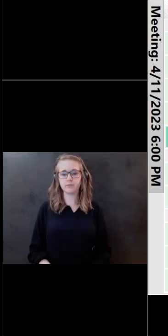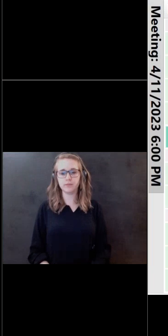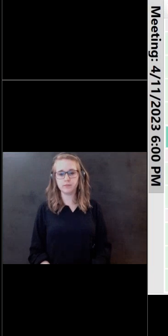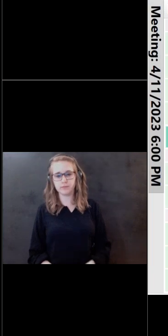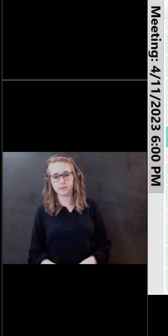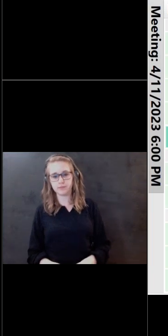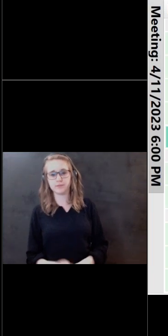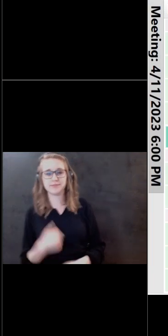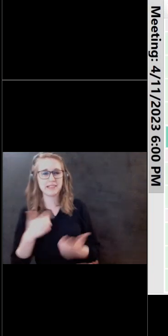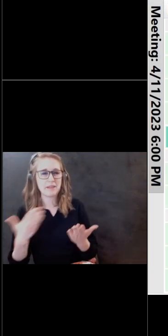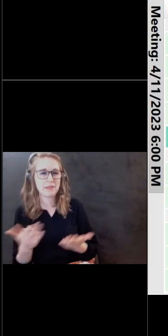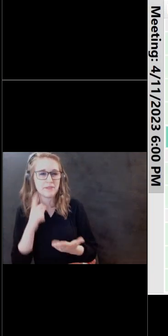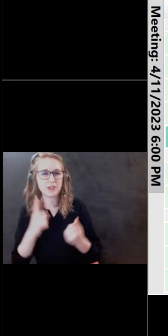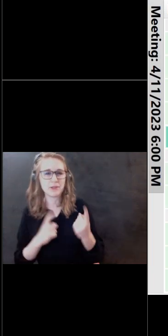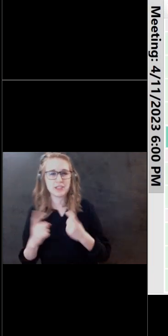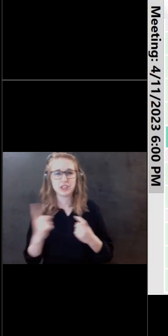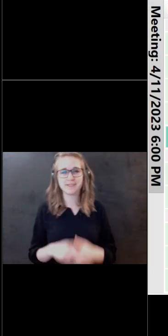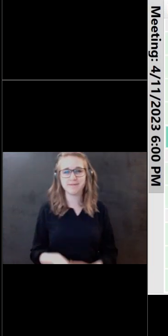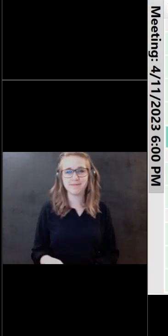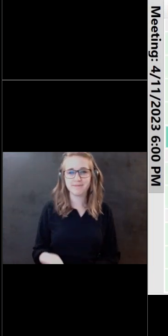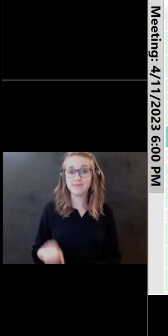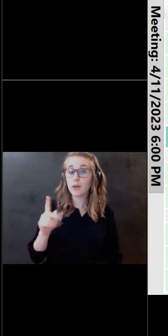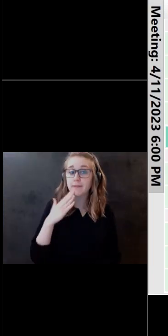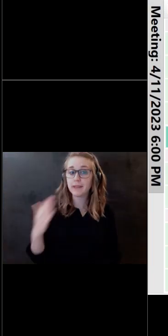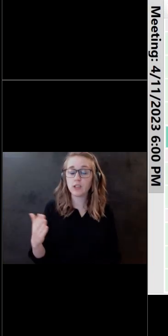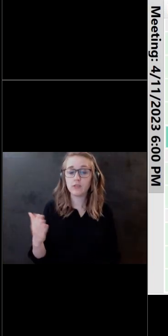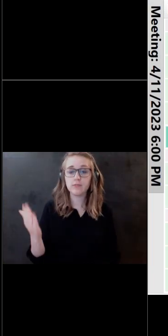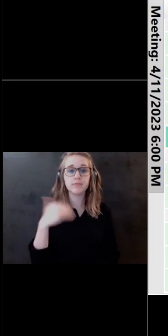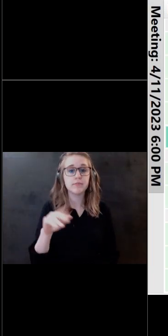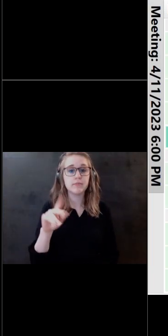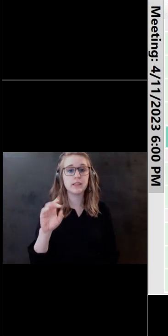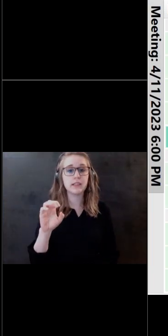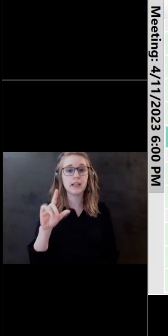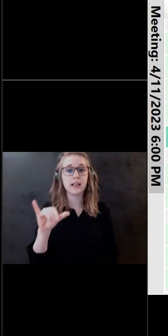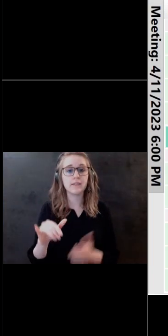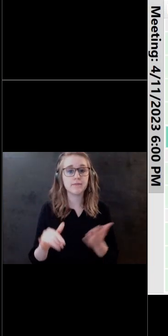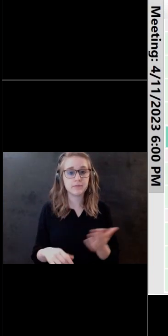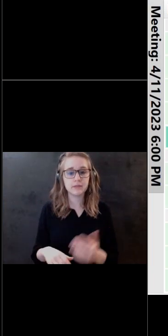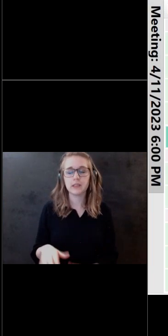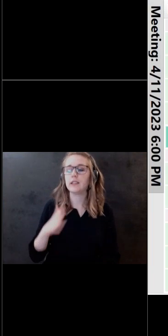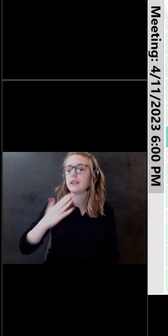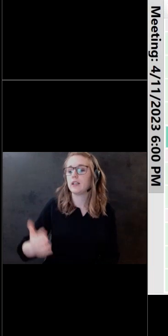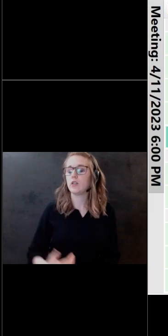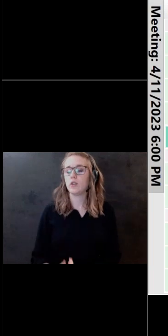And I'm here for questions. Thank you. Board Member Kelly? Thank you.